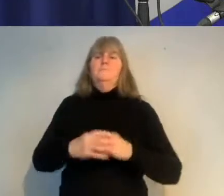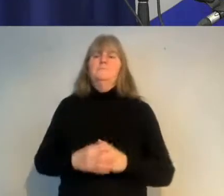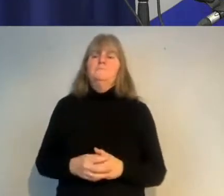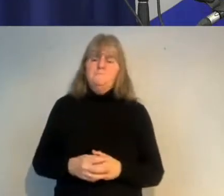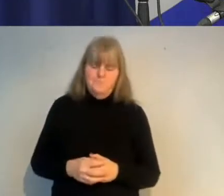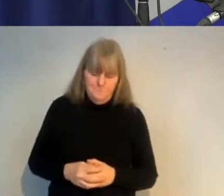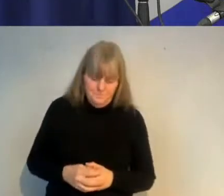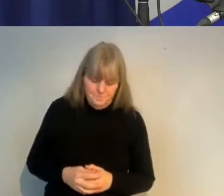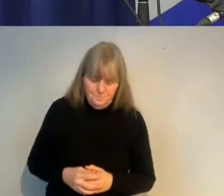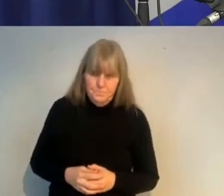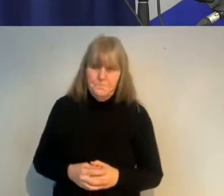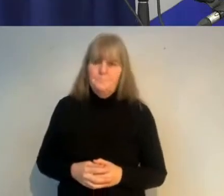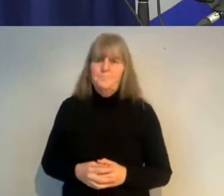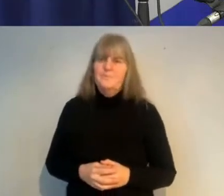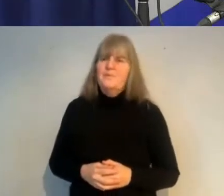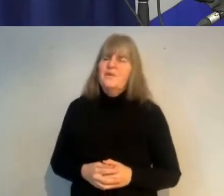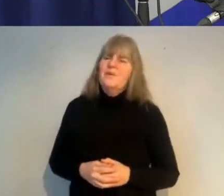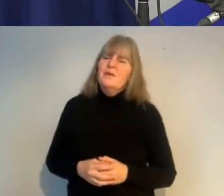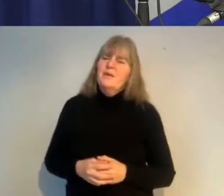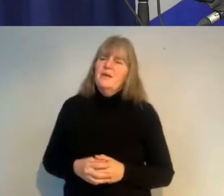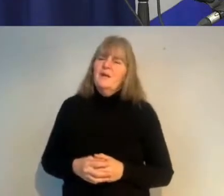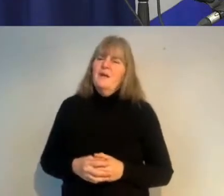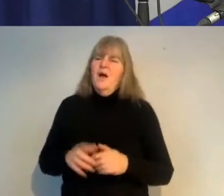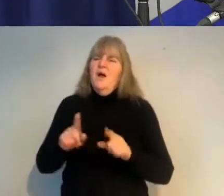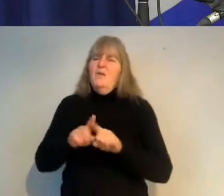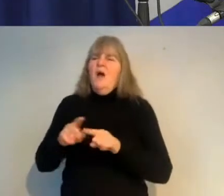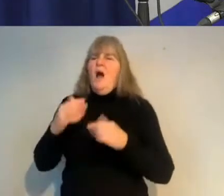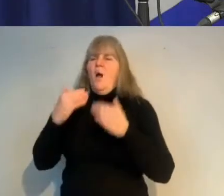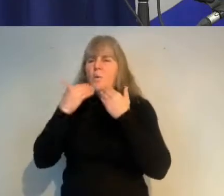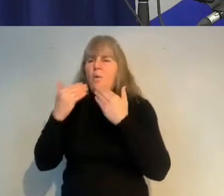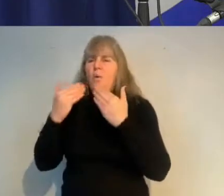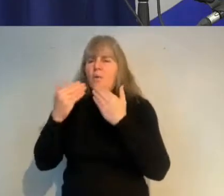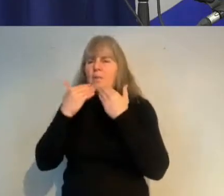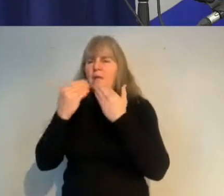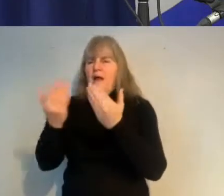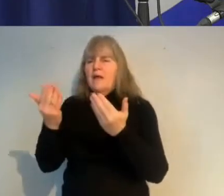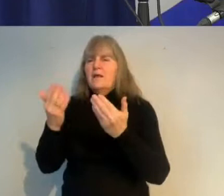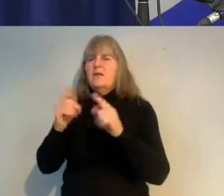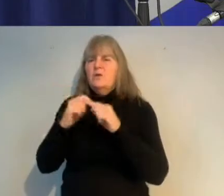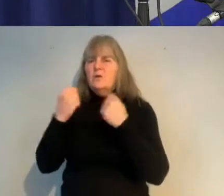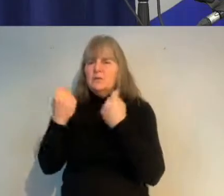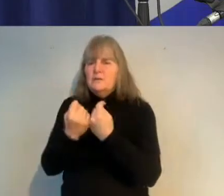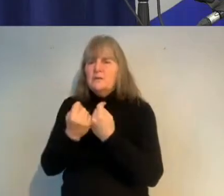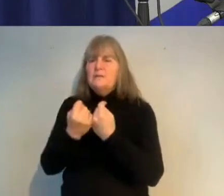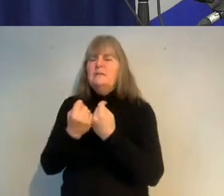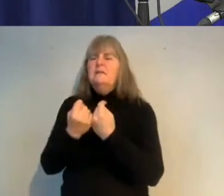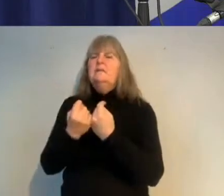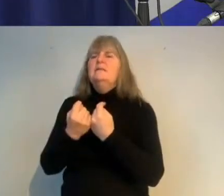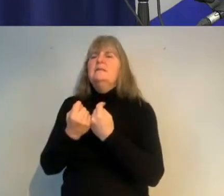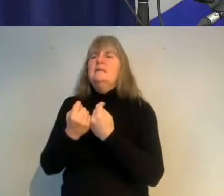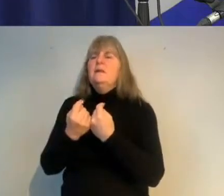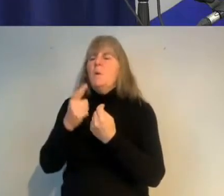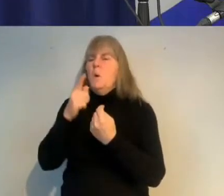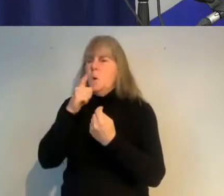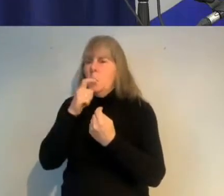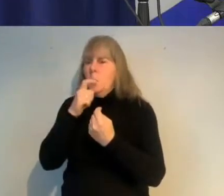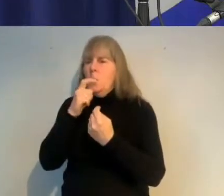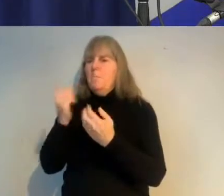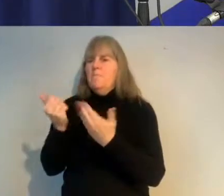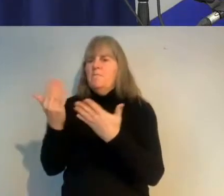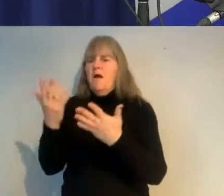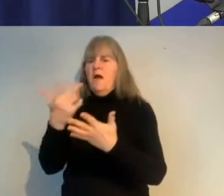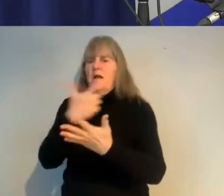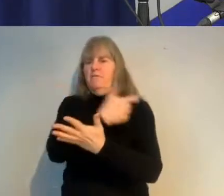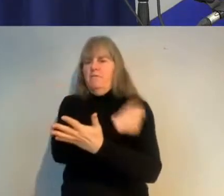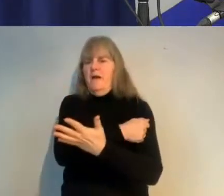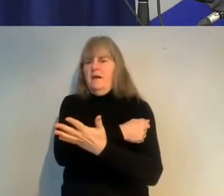And I just want to give a shout out to the team that's working to help people get vaccinated around the territory, the